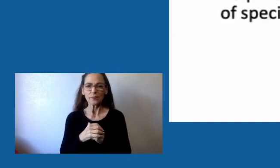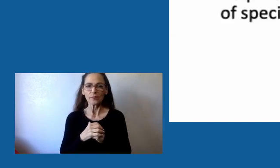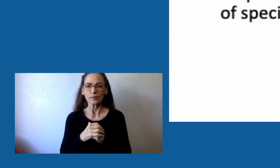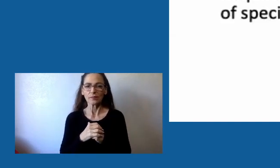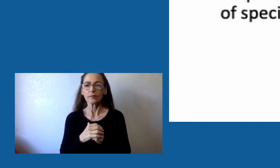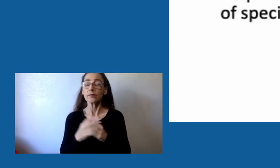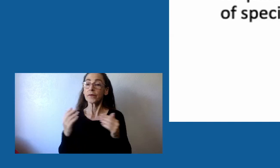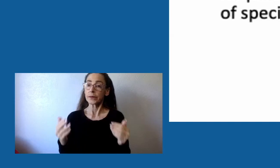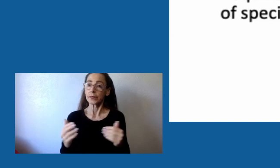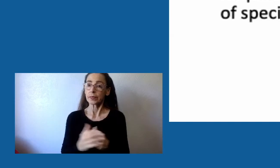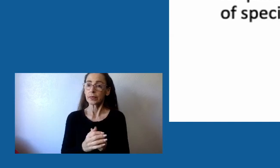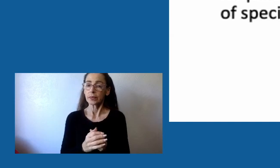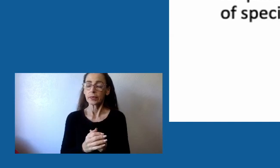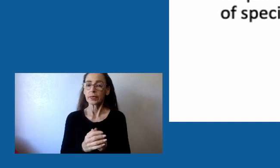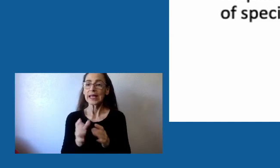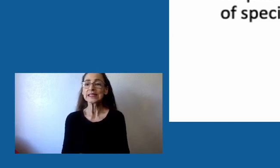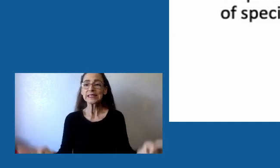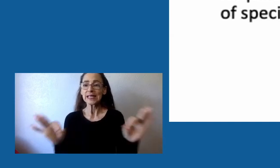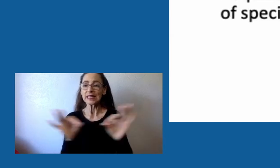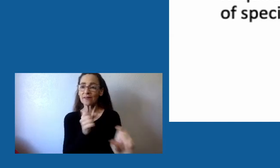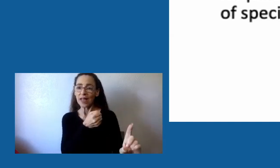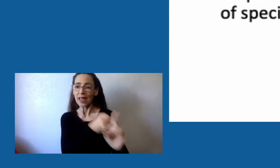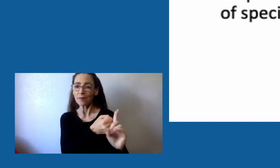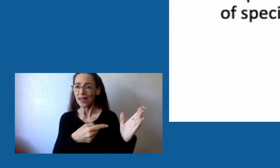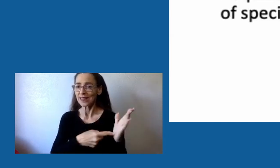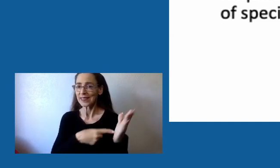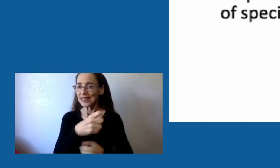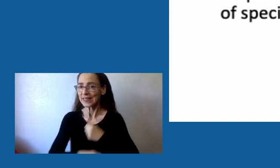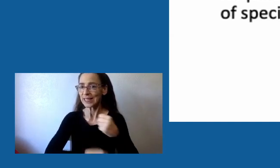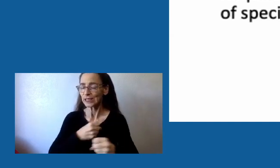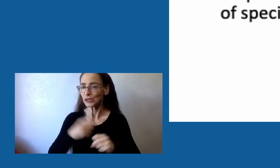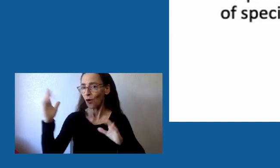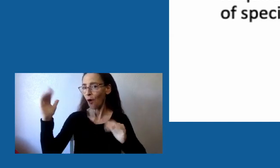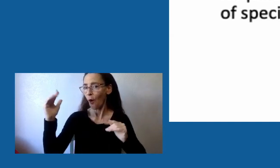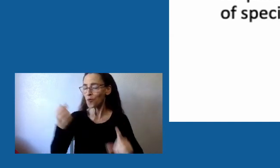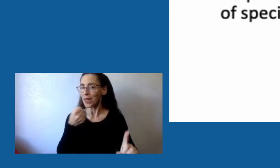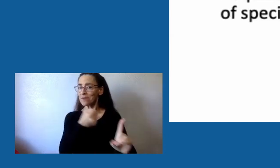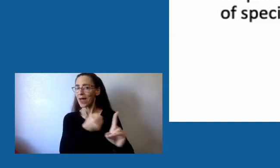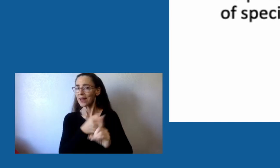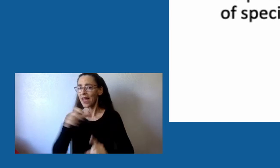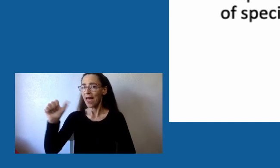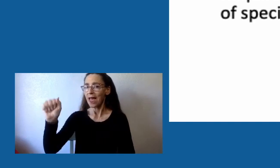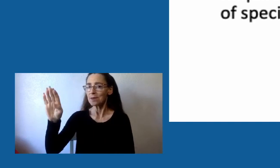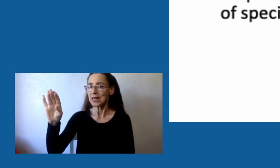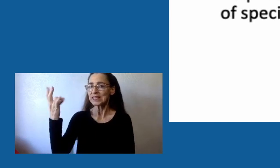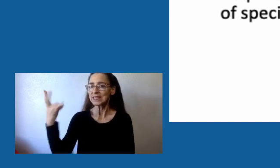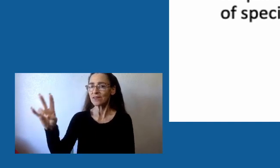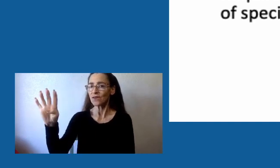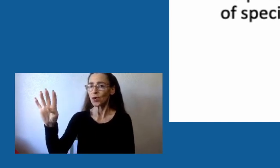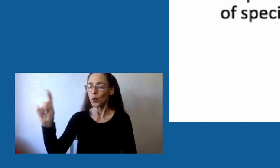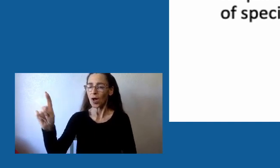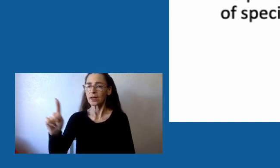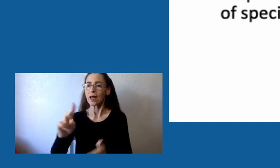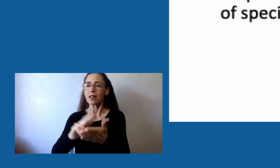All right. Significant impact this year that we hope will be impactful is AB 1741, signed into law by